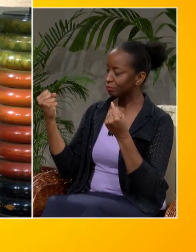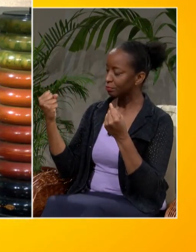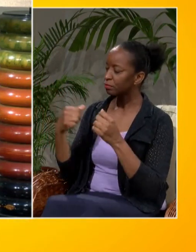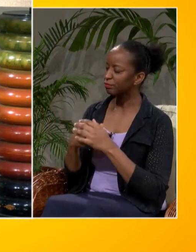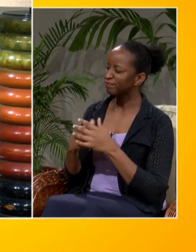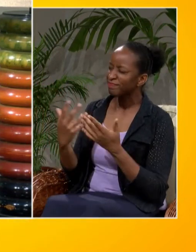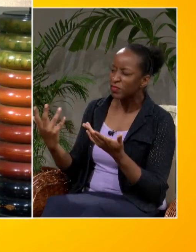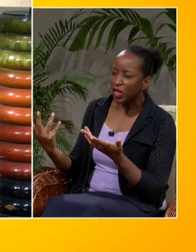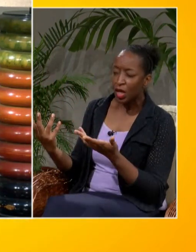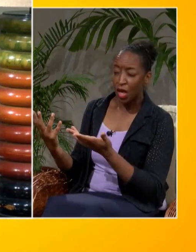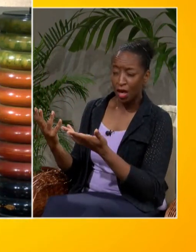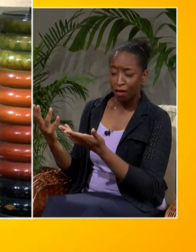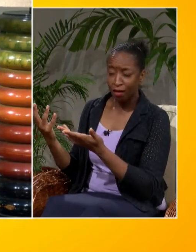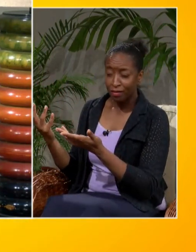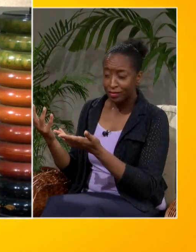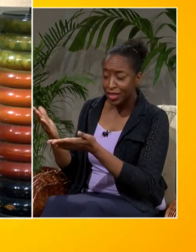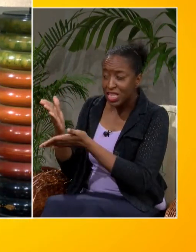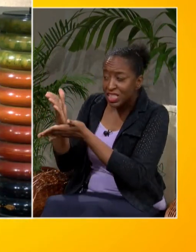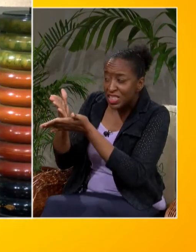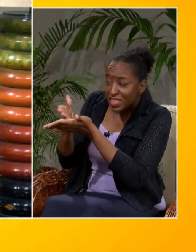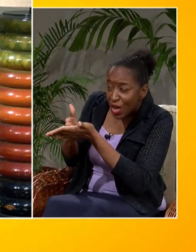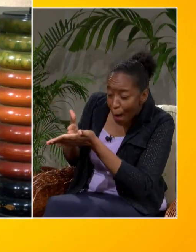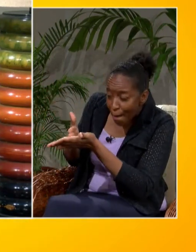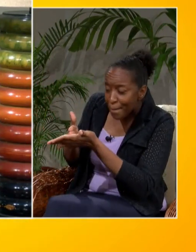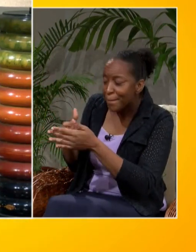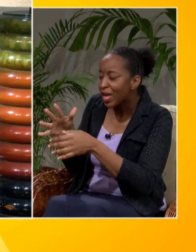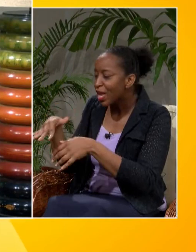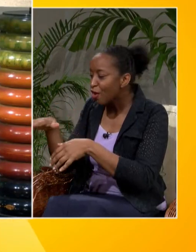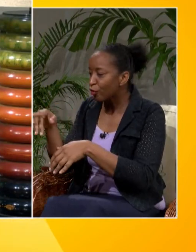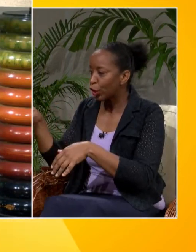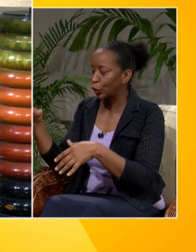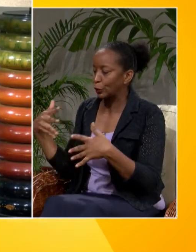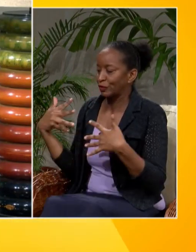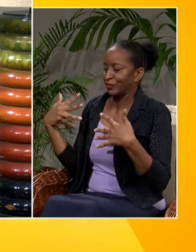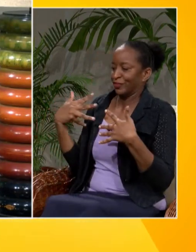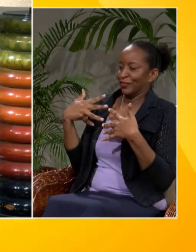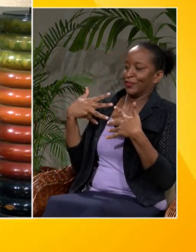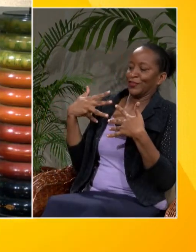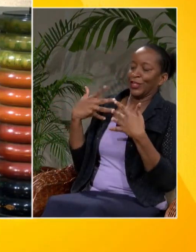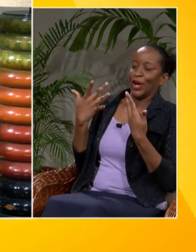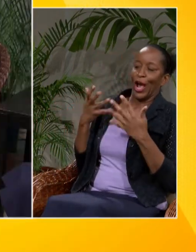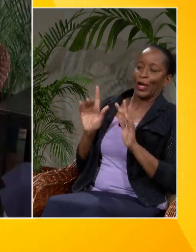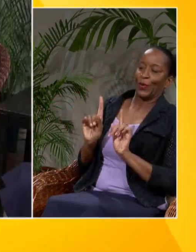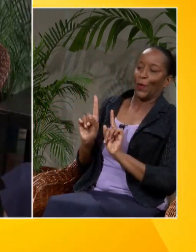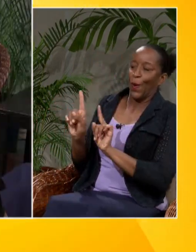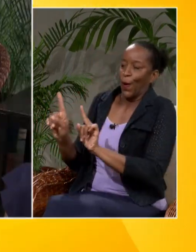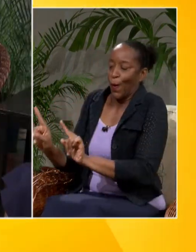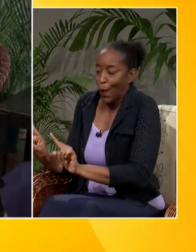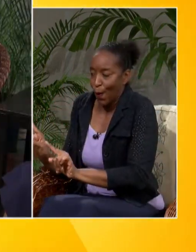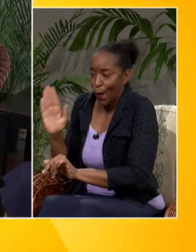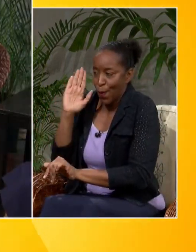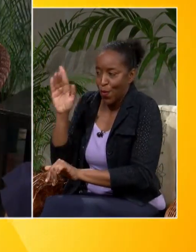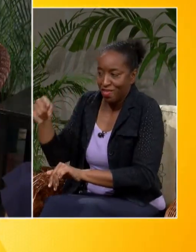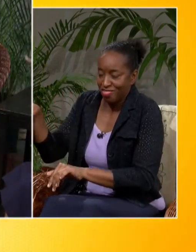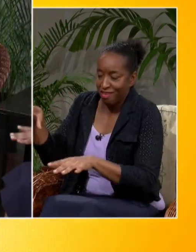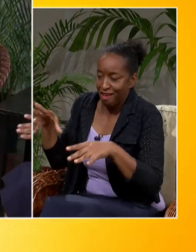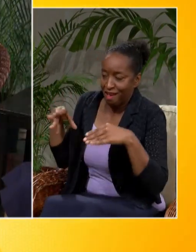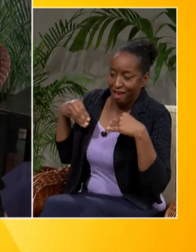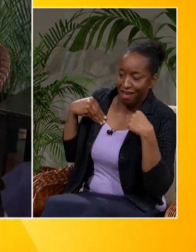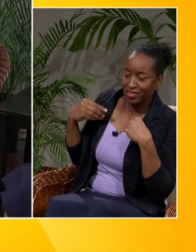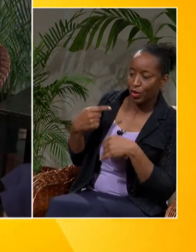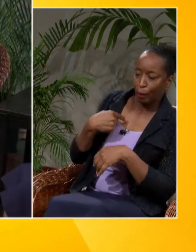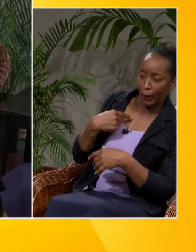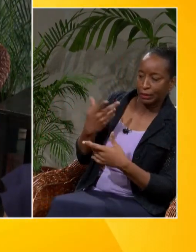or places that you are apprehensive to go because you're not sure what the engagement would be like, or whether people